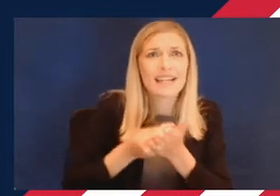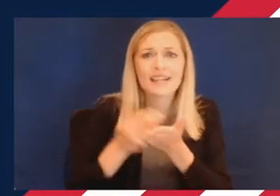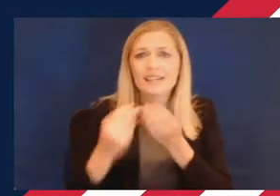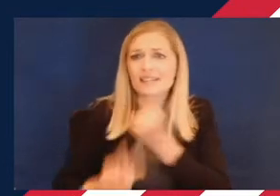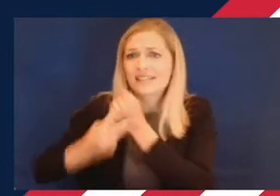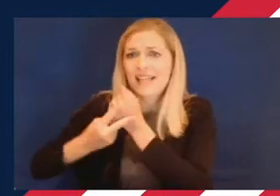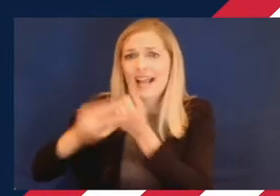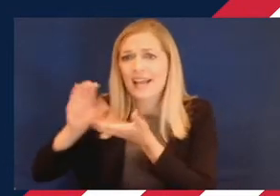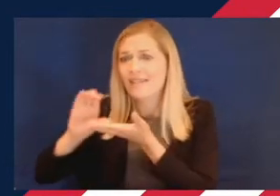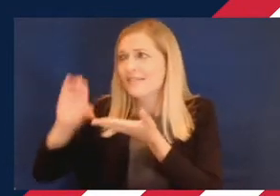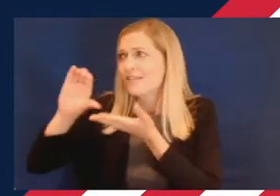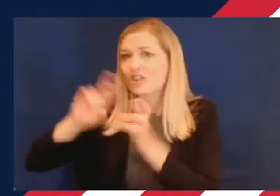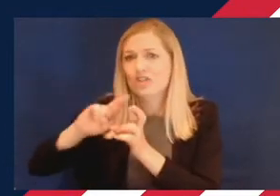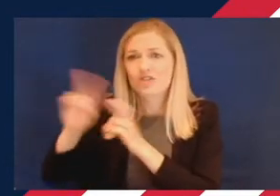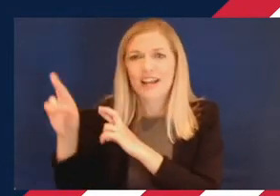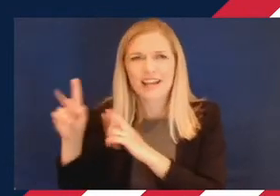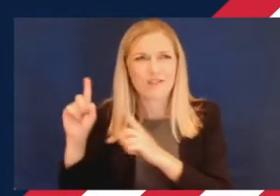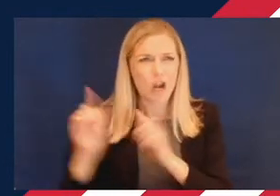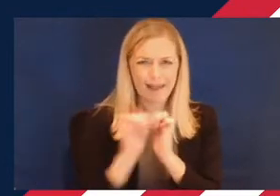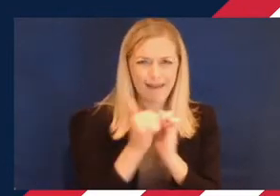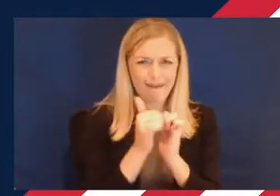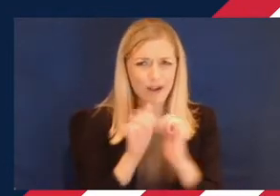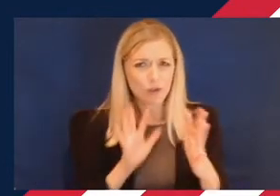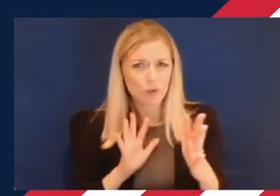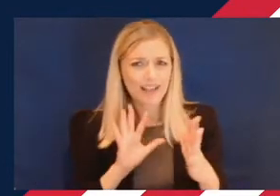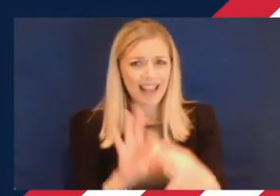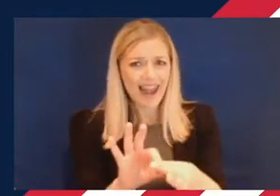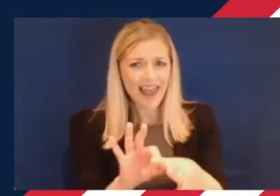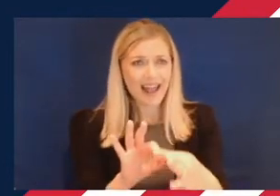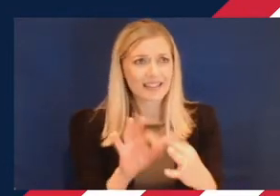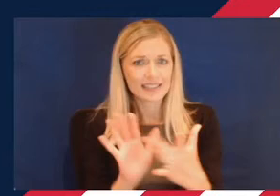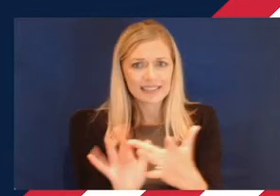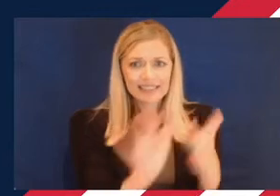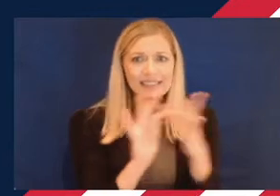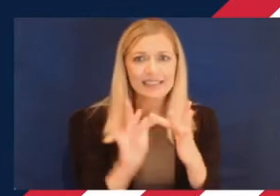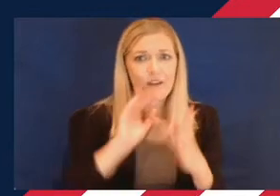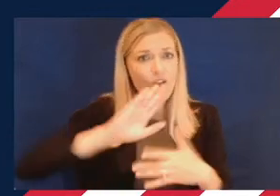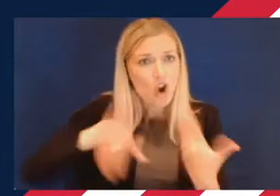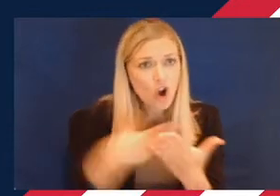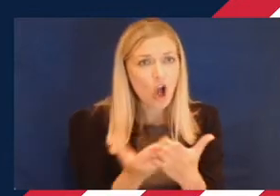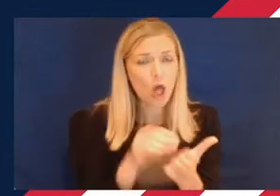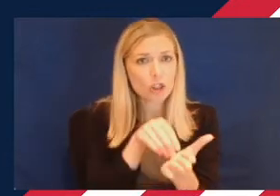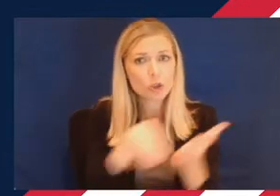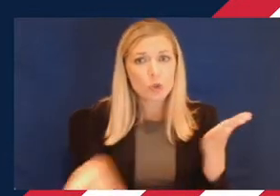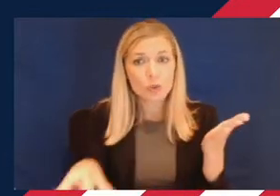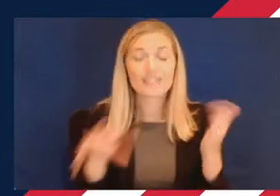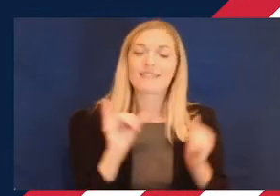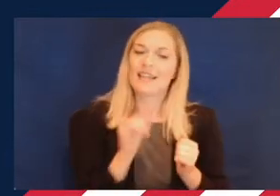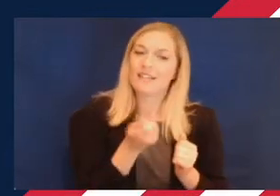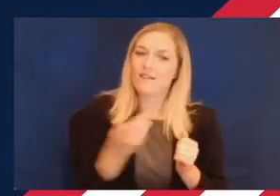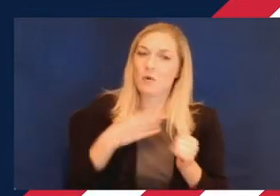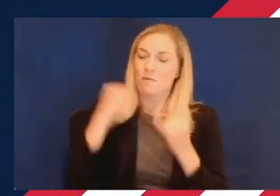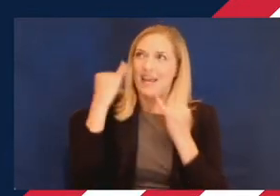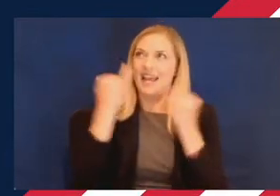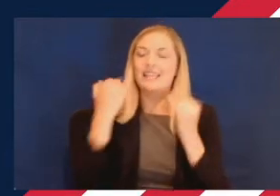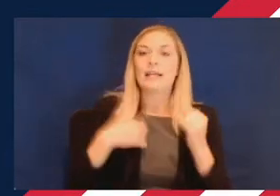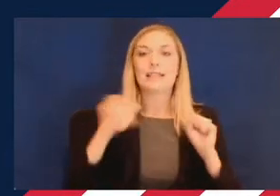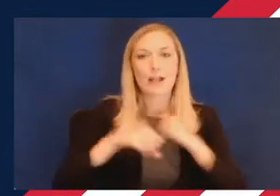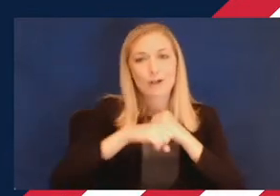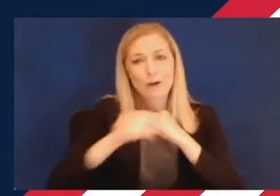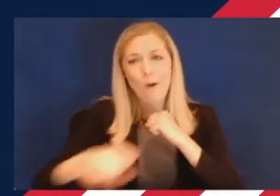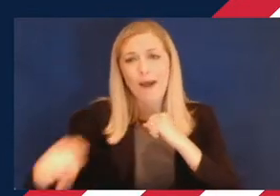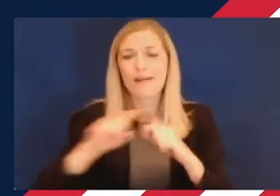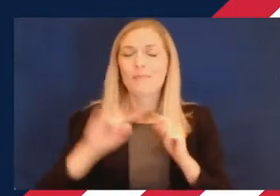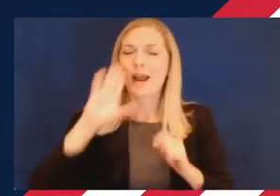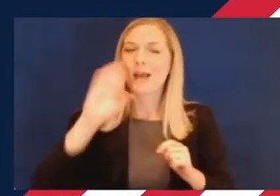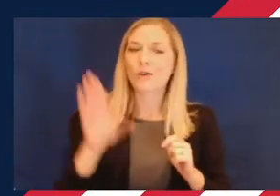provide connectivity for all students. Those are some of the ideas. I can go on and on, but I know I am limited in time. Thank you